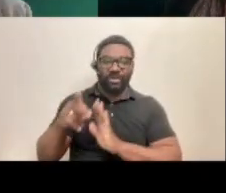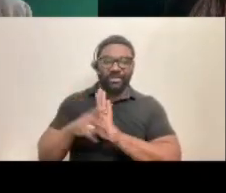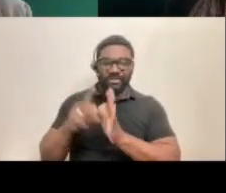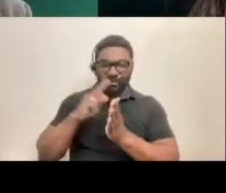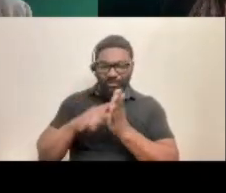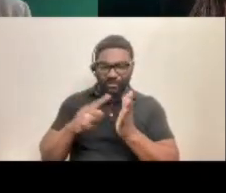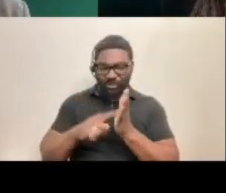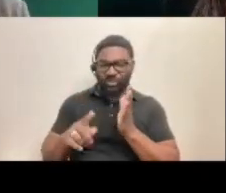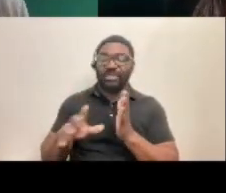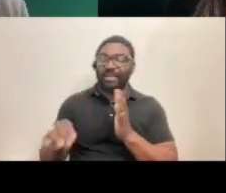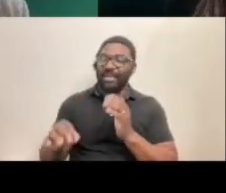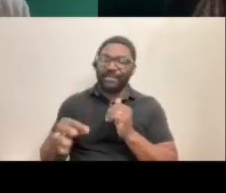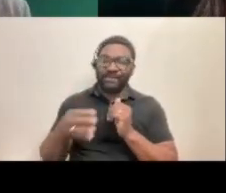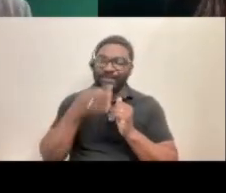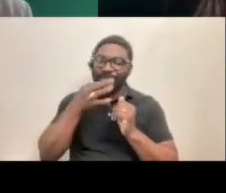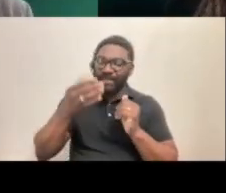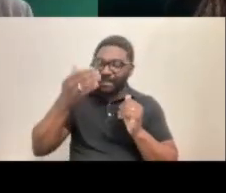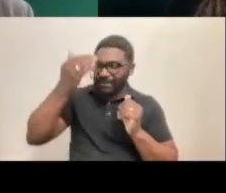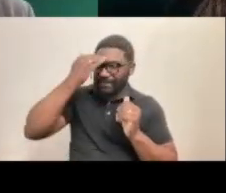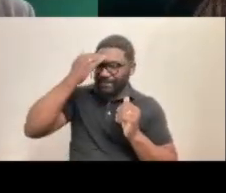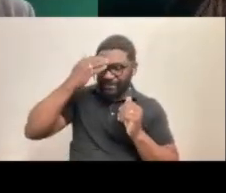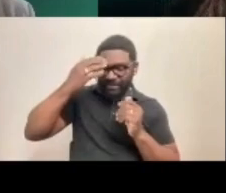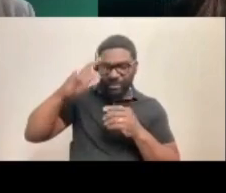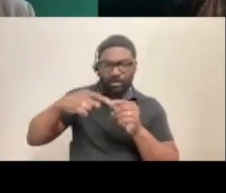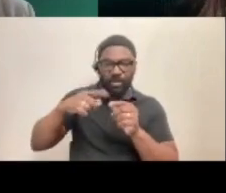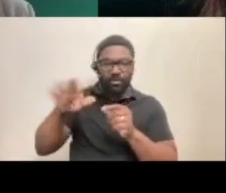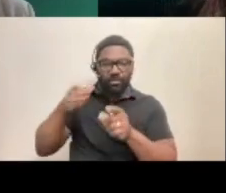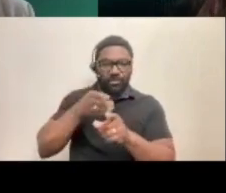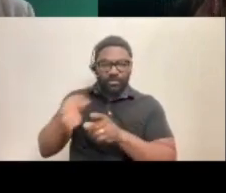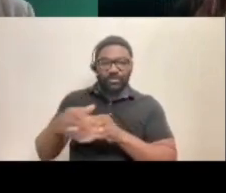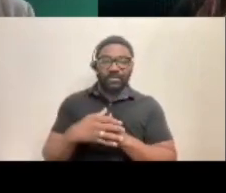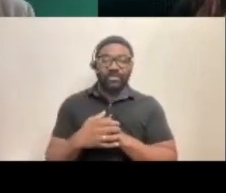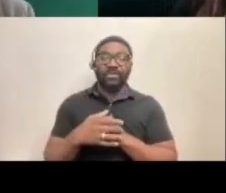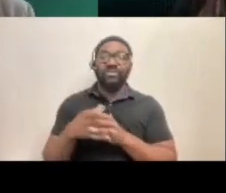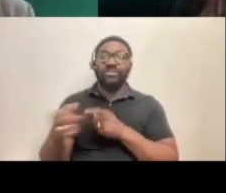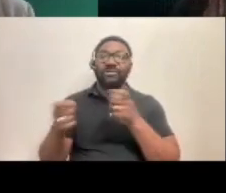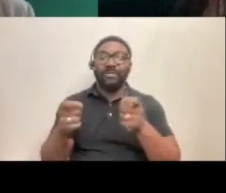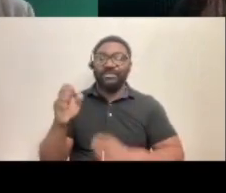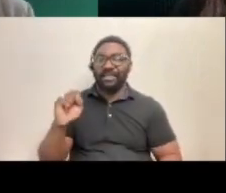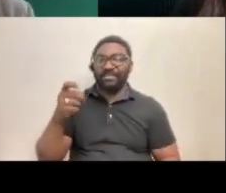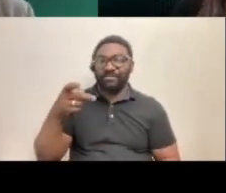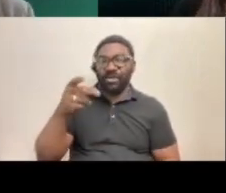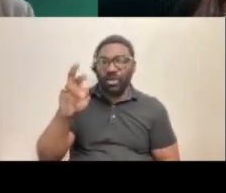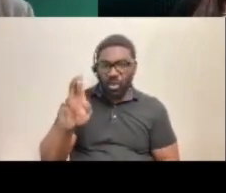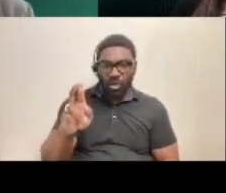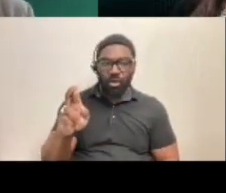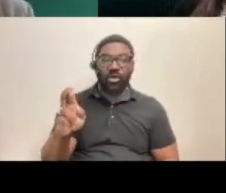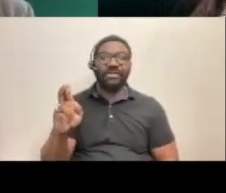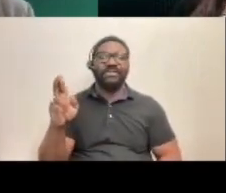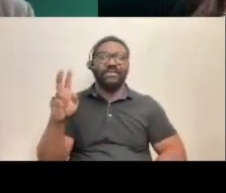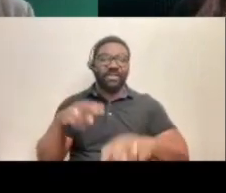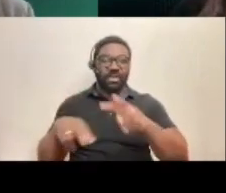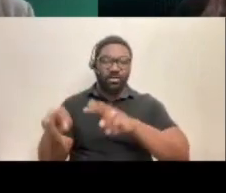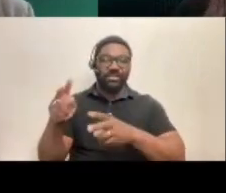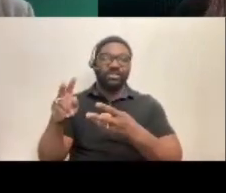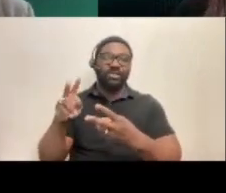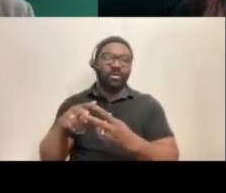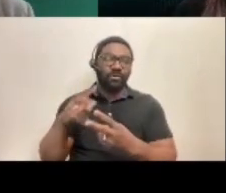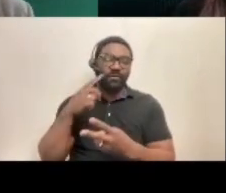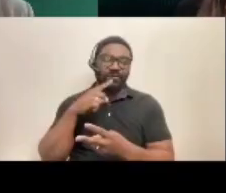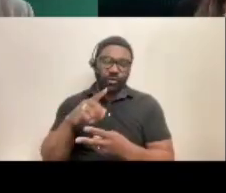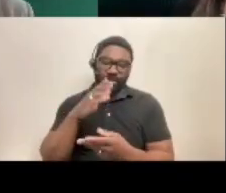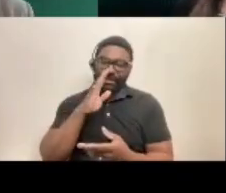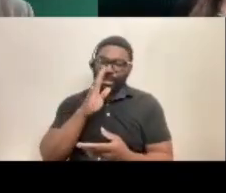Lead Center. Leah has also had the pleasure of managing SPR's work as the evaluation partner for the Direct